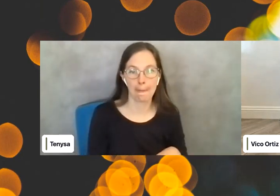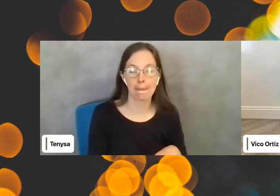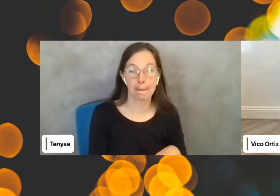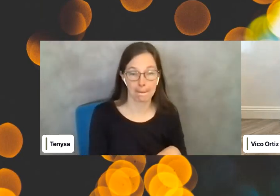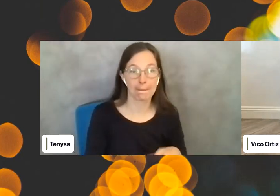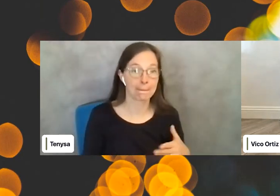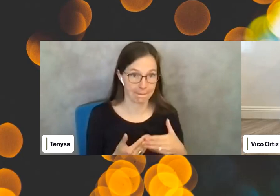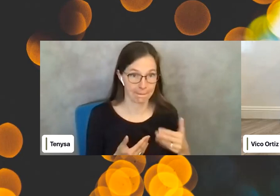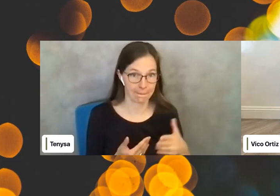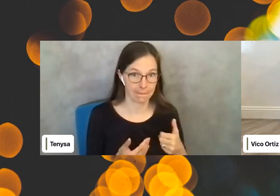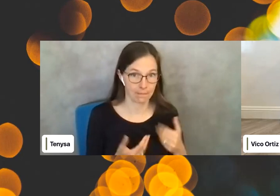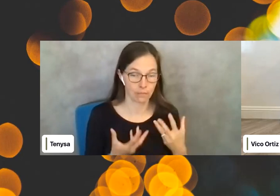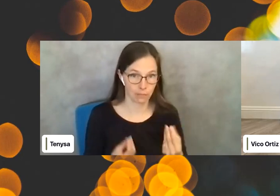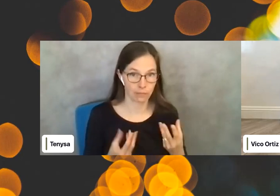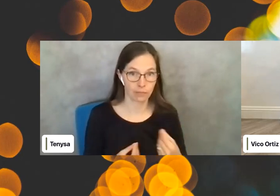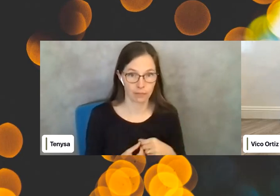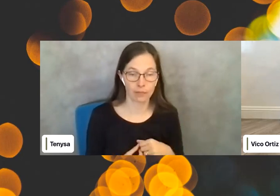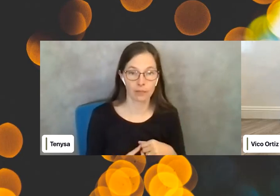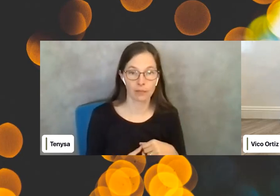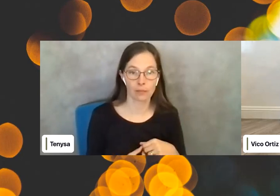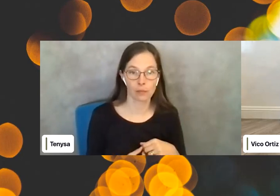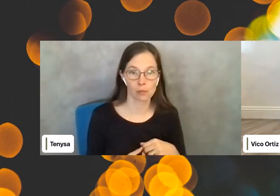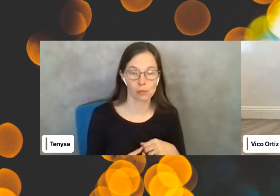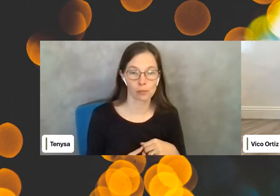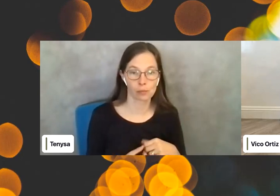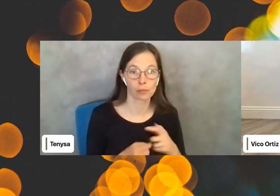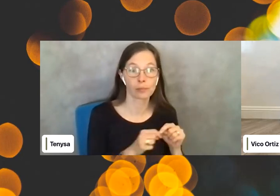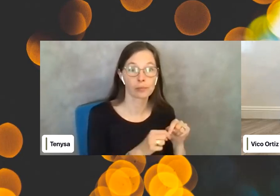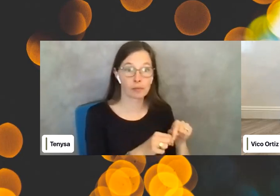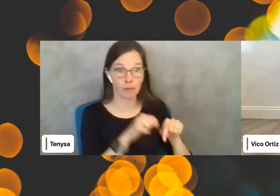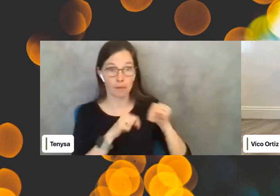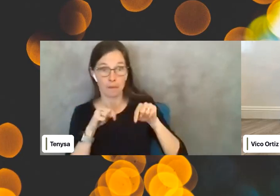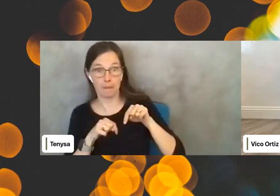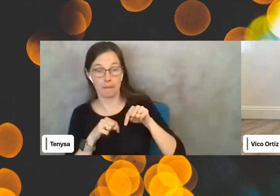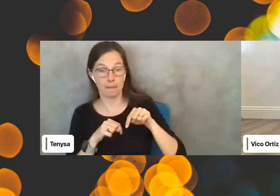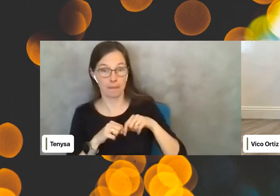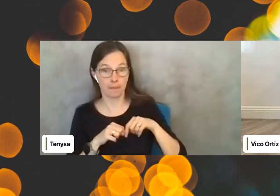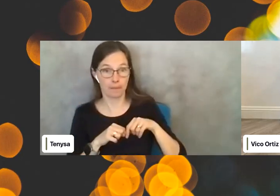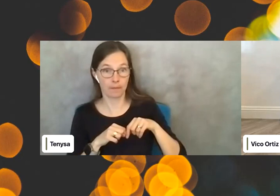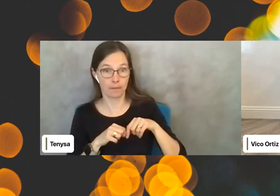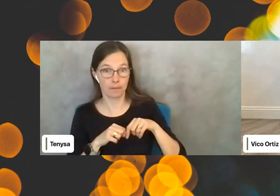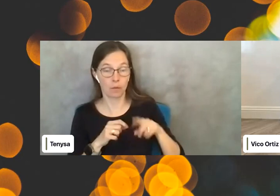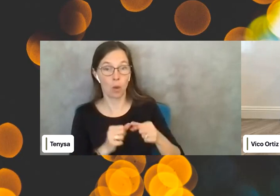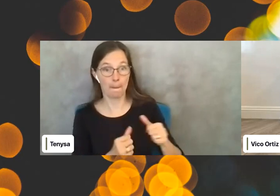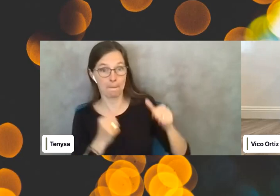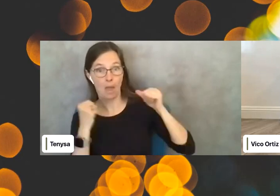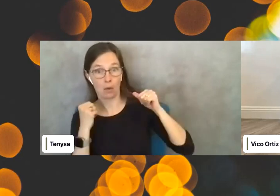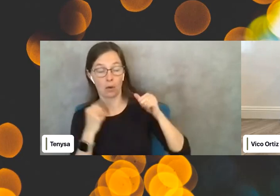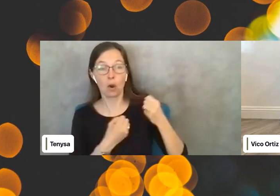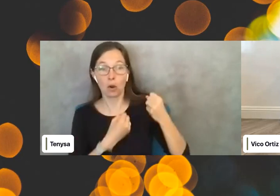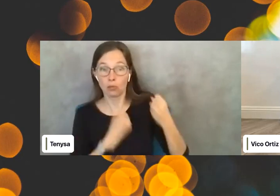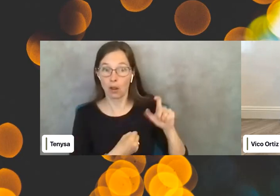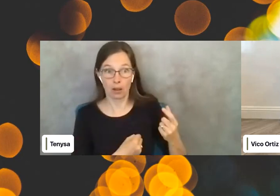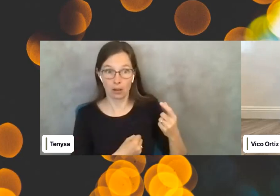Nice and easy, nice and gentle. And when you're going backwards, when you're retreating, your dominant leg does not